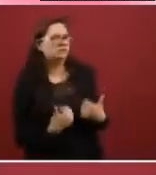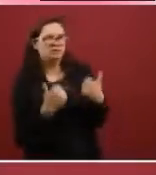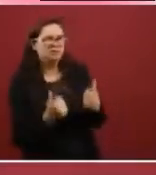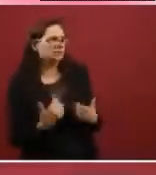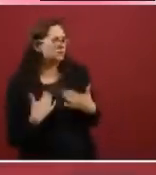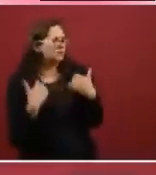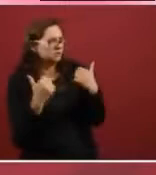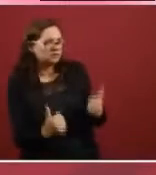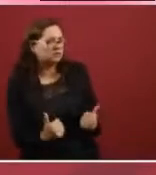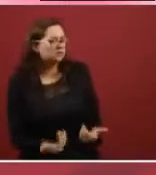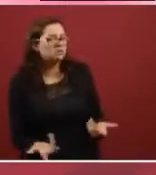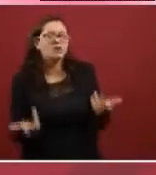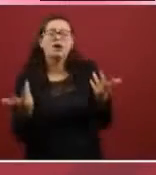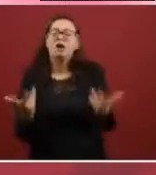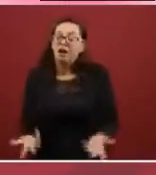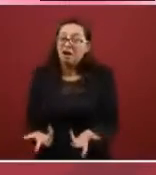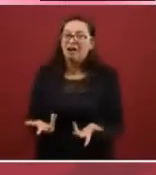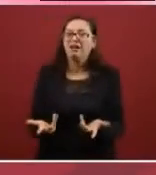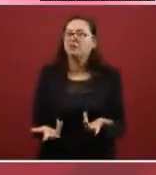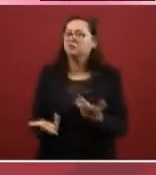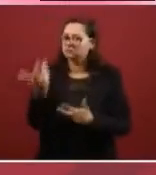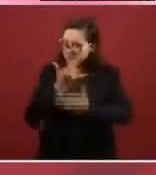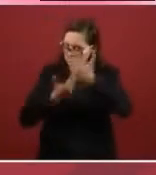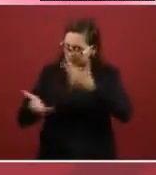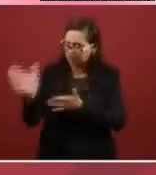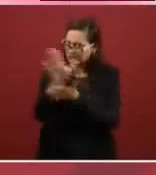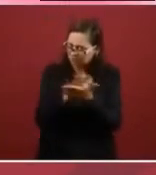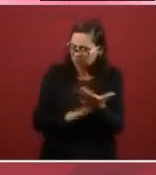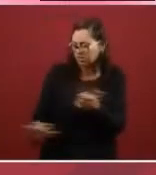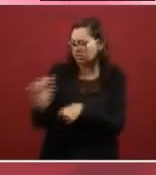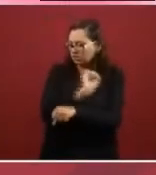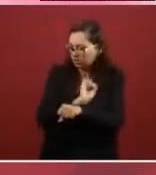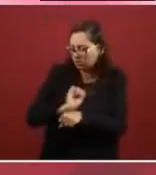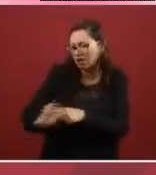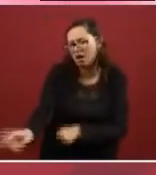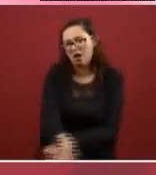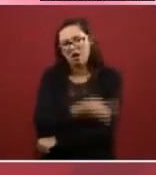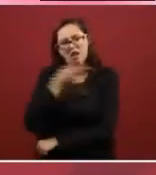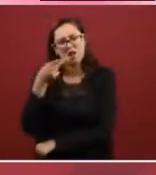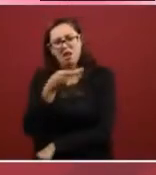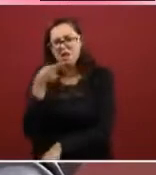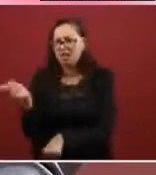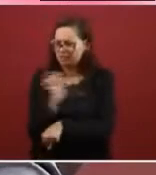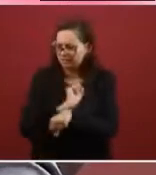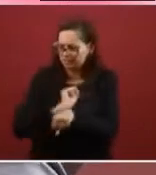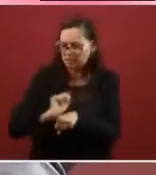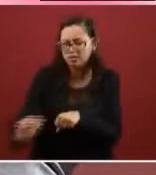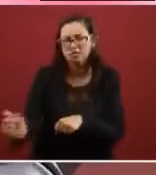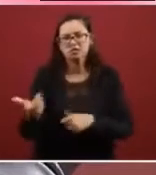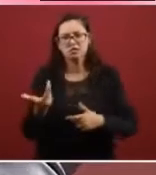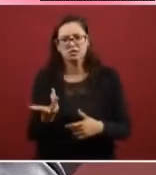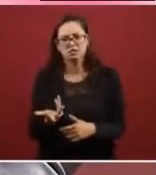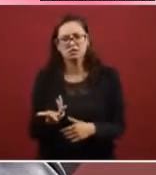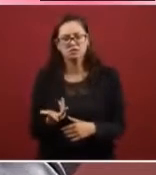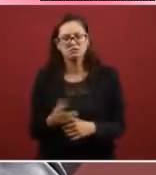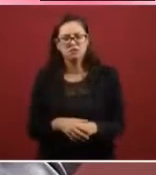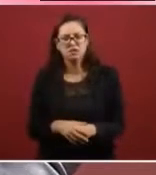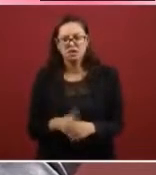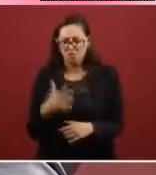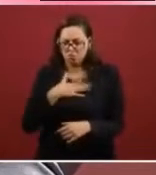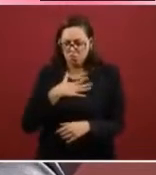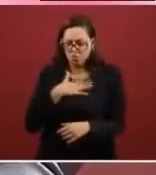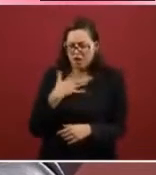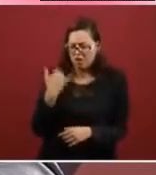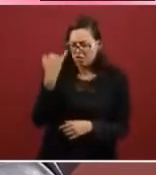to the Castilian, volver a nuestra lengua, to go back to our language. Sí, desde luego, y a las otras lenguas. Yes, and